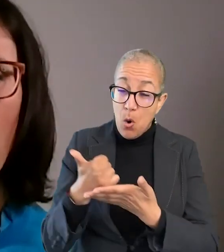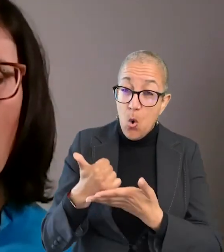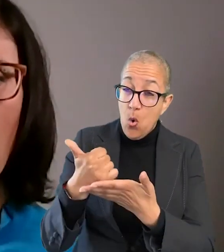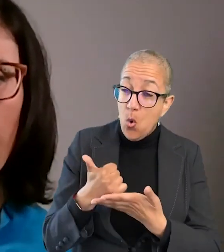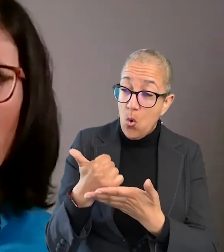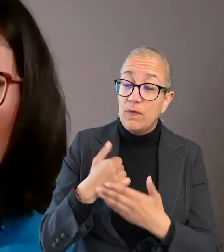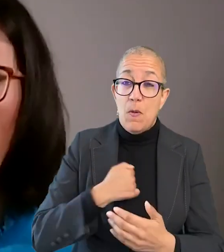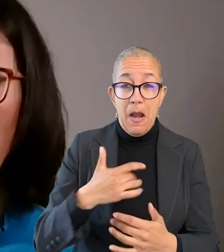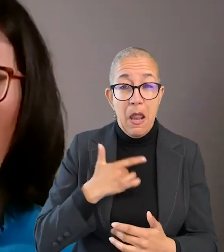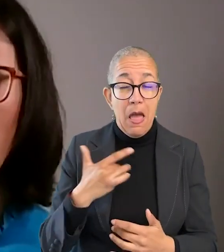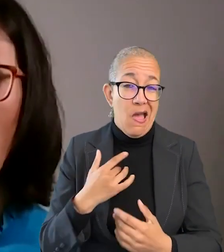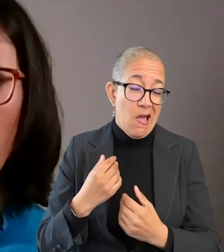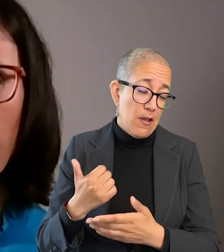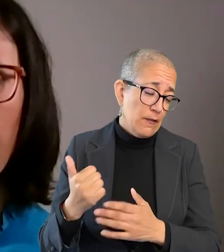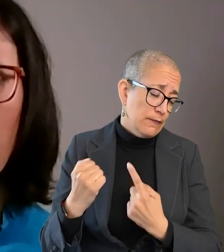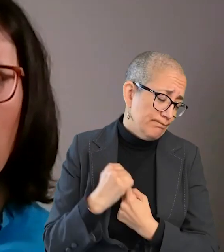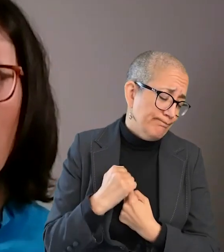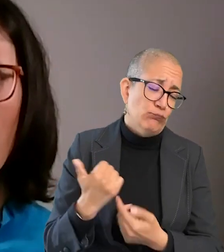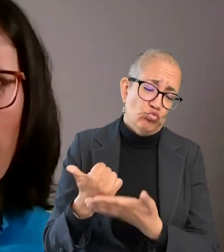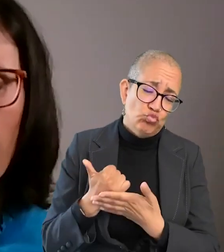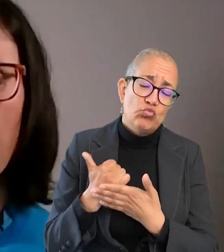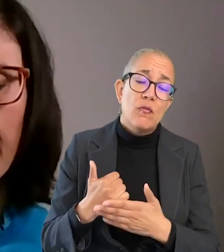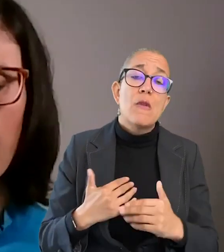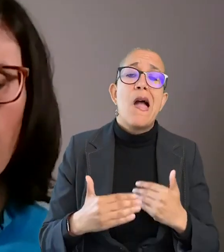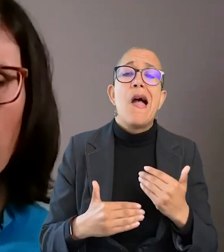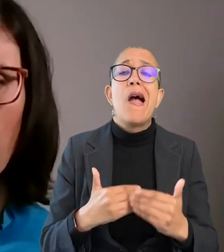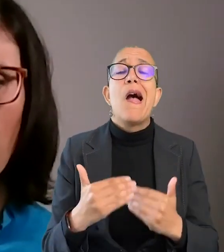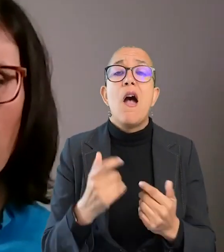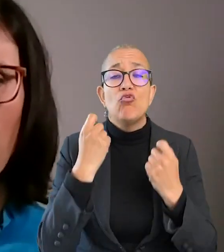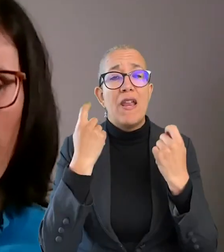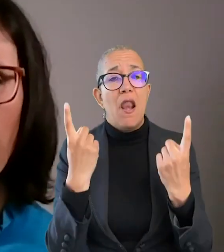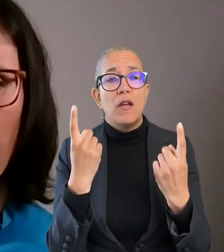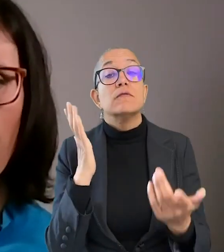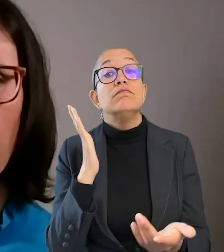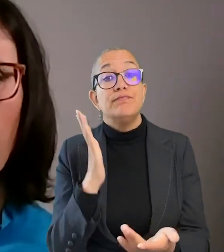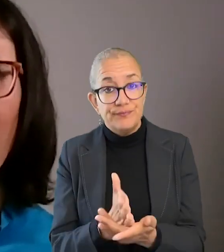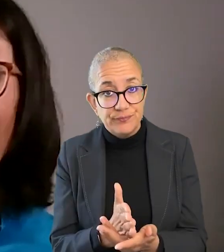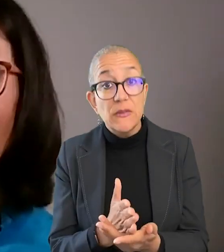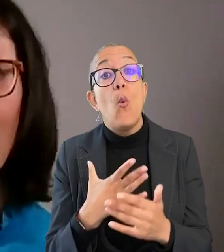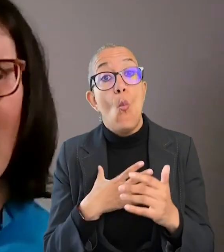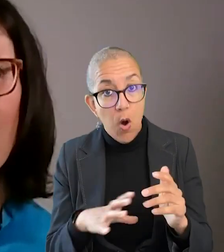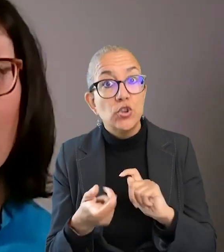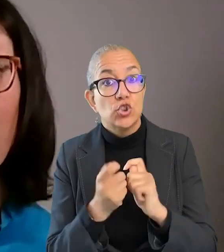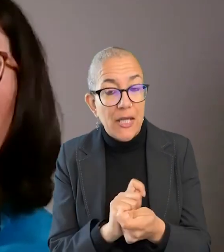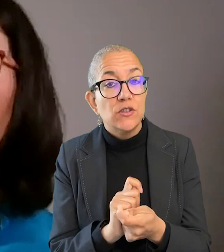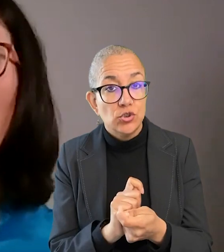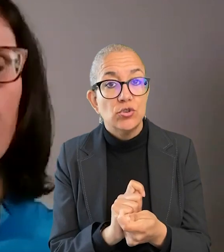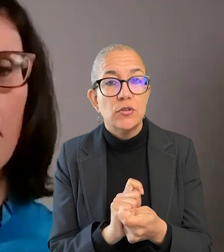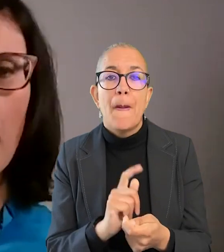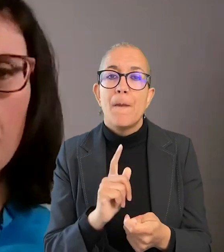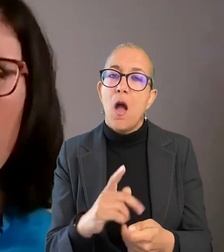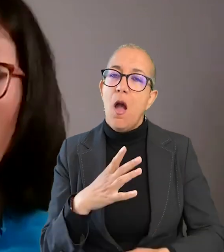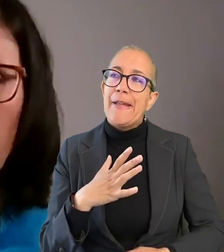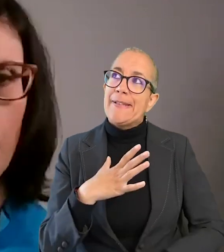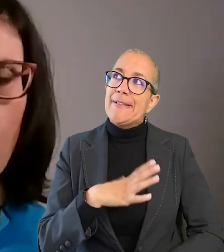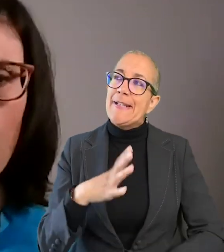life. And I realized that actually I really did want to make that change, but I needed to perhaps redefine what